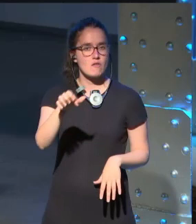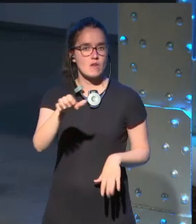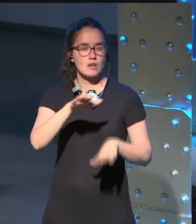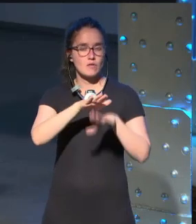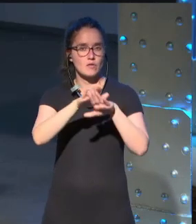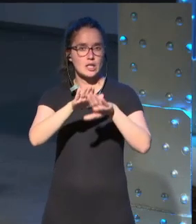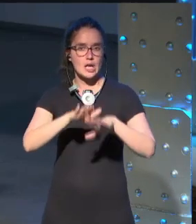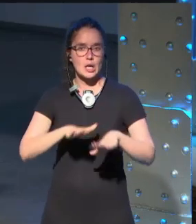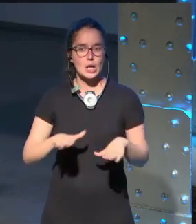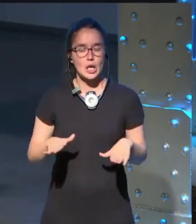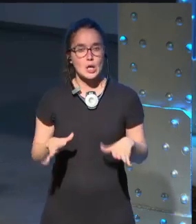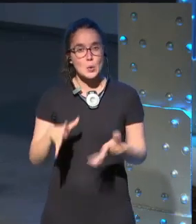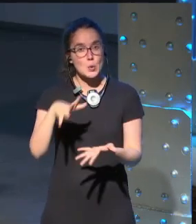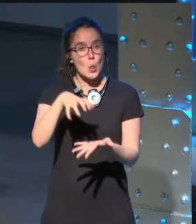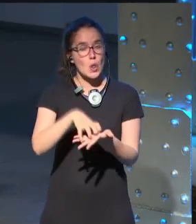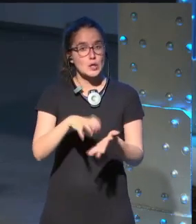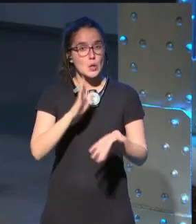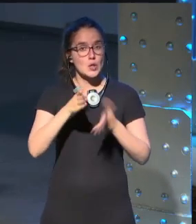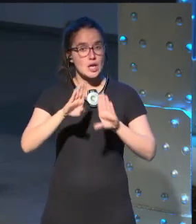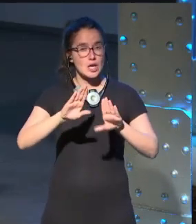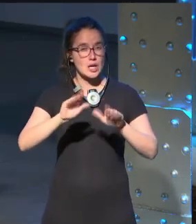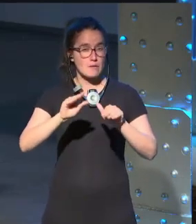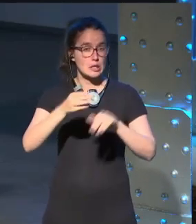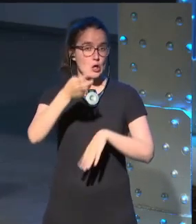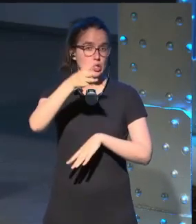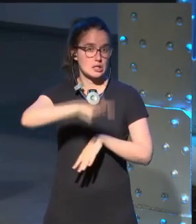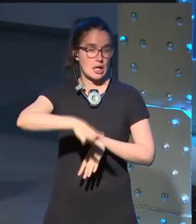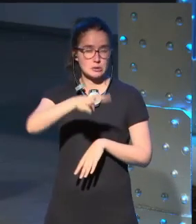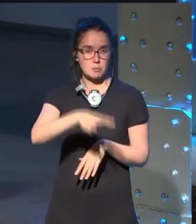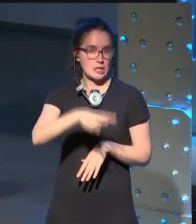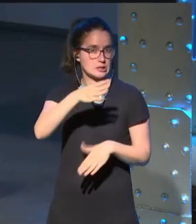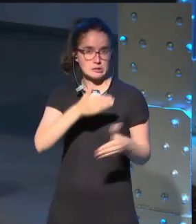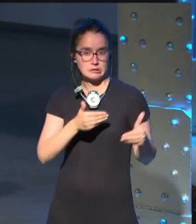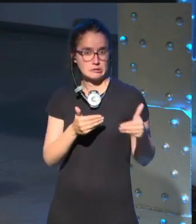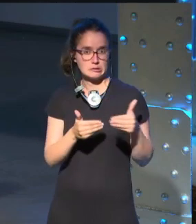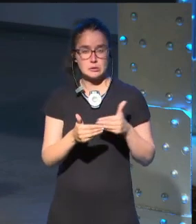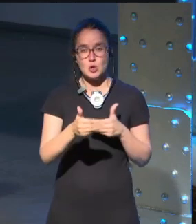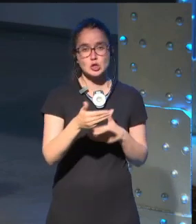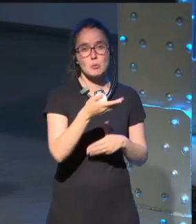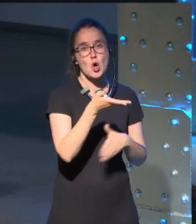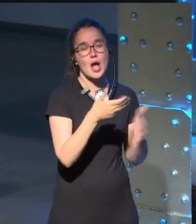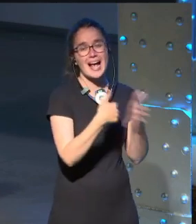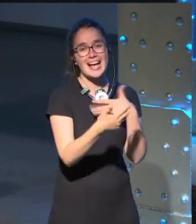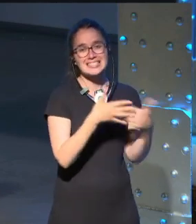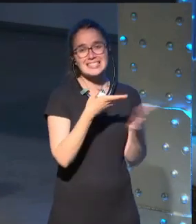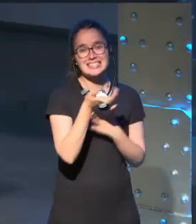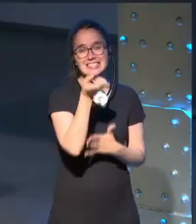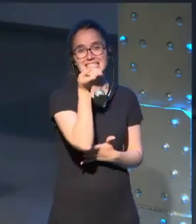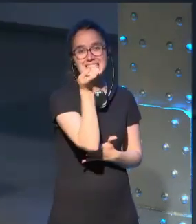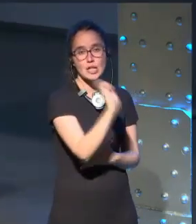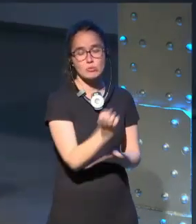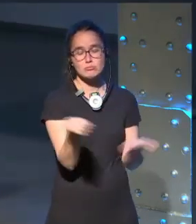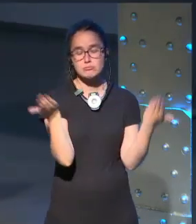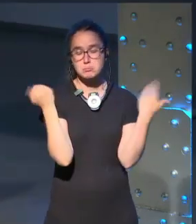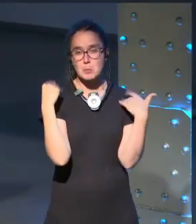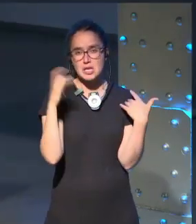a rehab for 3 months, and the next murder could, be up to Madeline, but I haven't quite gotten to that yet.